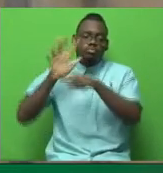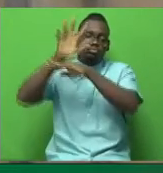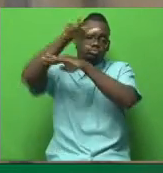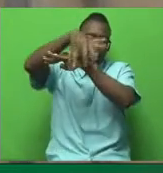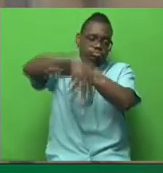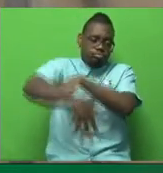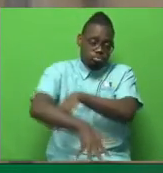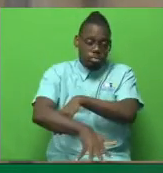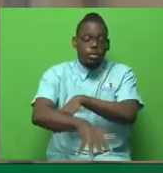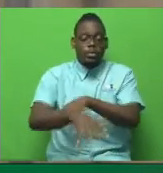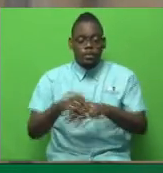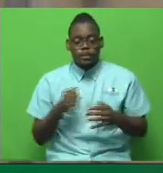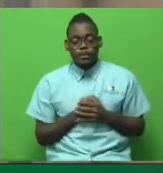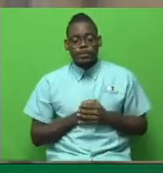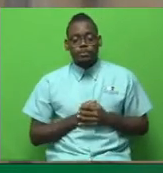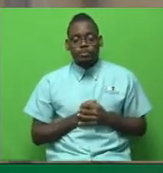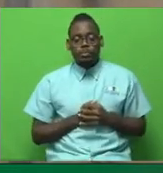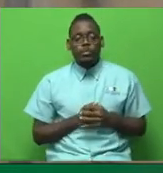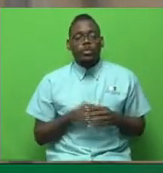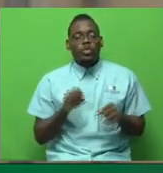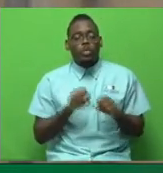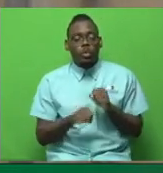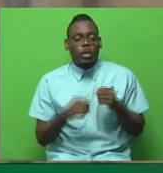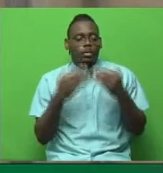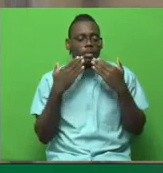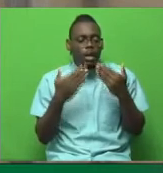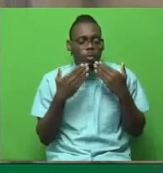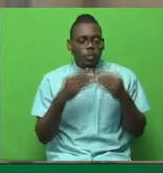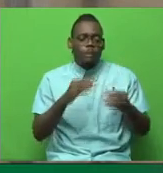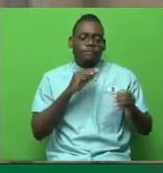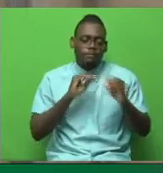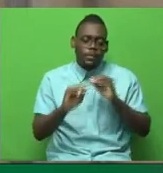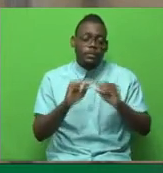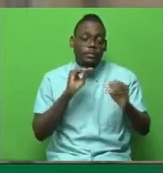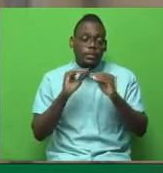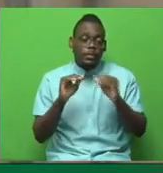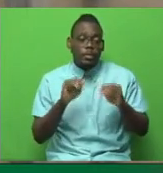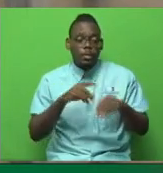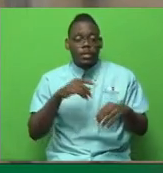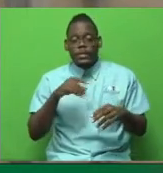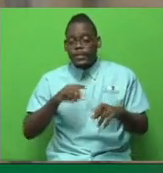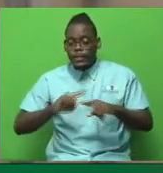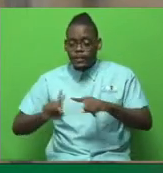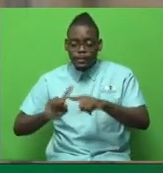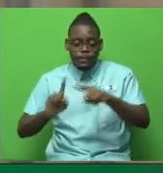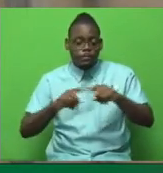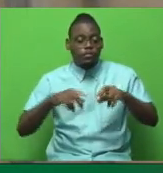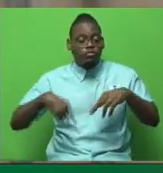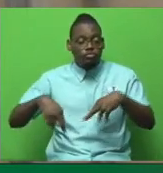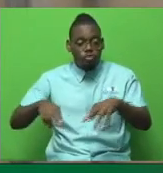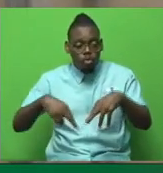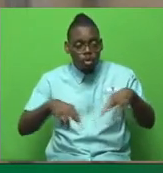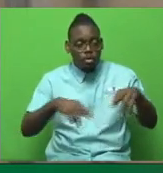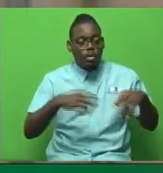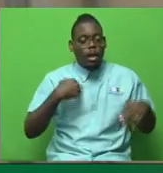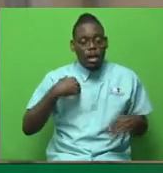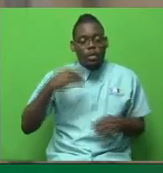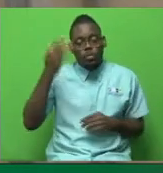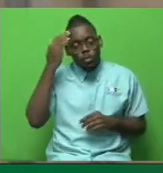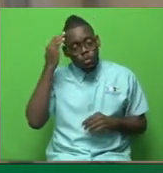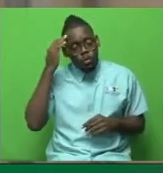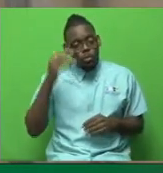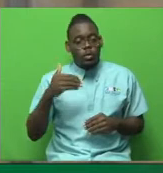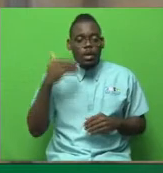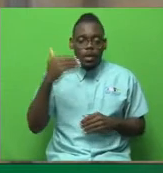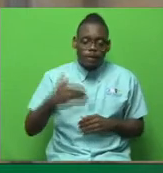also thankful for the words that has been done on the Saddle road as well as America's Royal Road and we know that that is always something due to